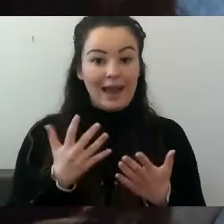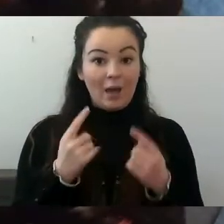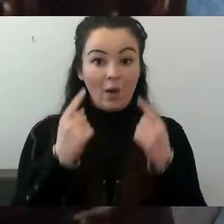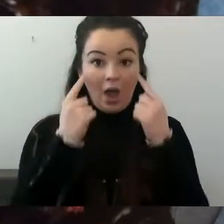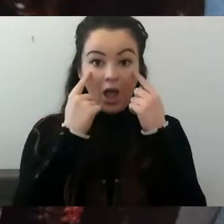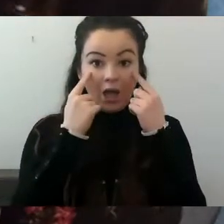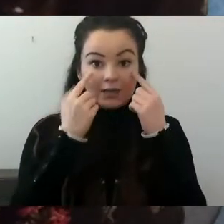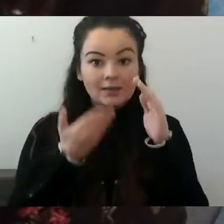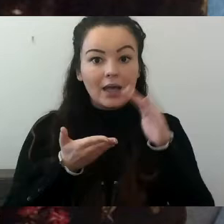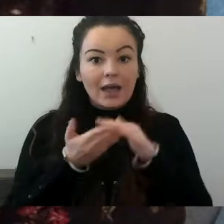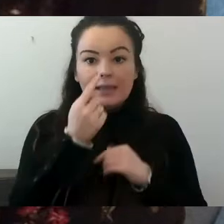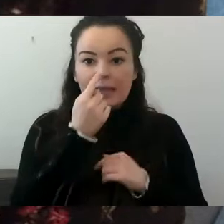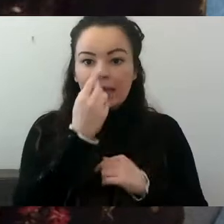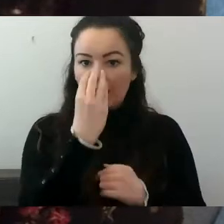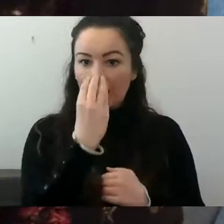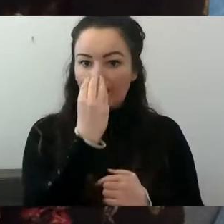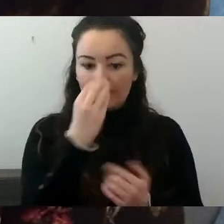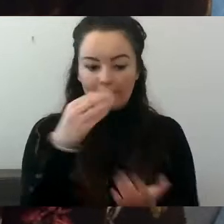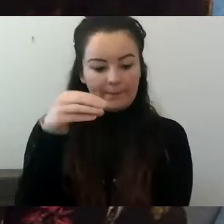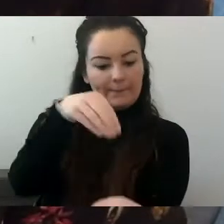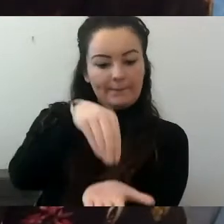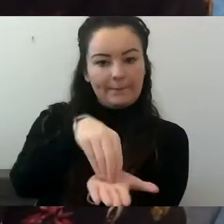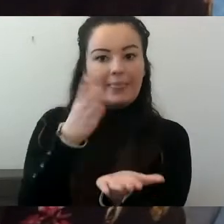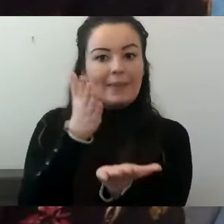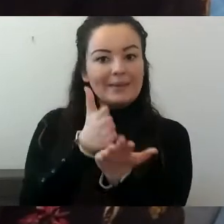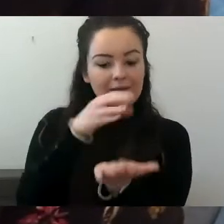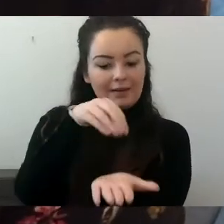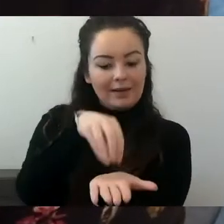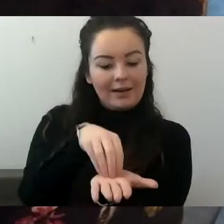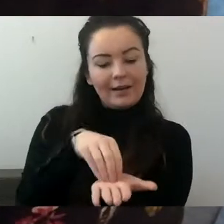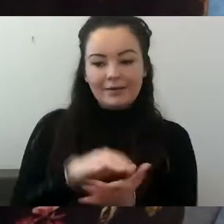we go, and I'm going to put that just below my eyes.